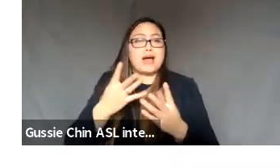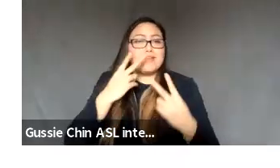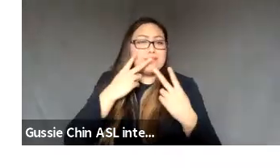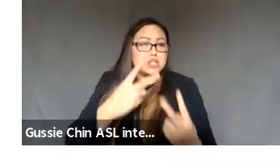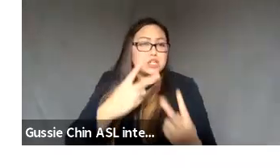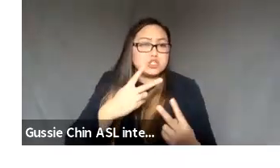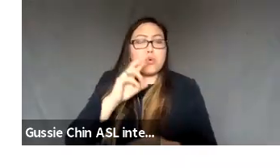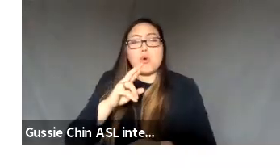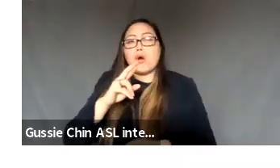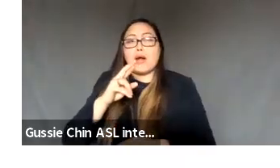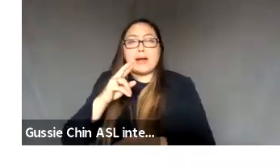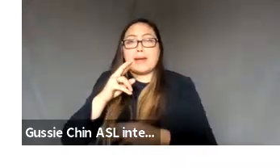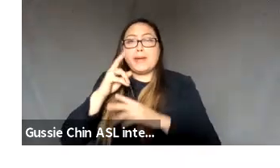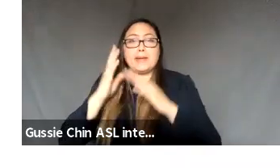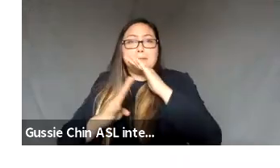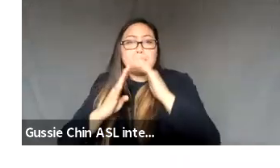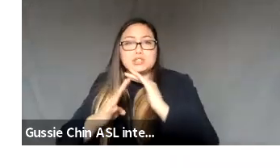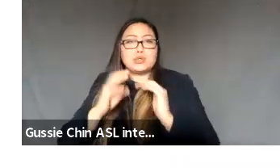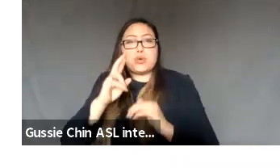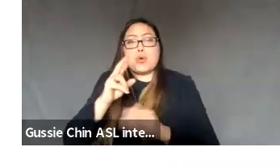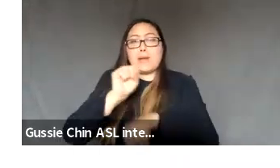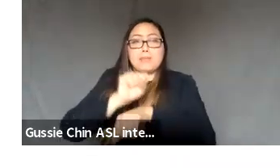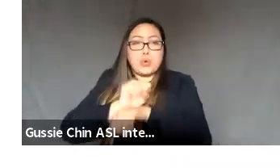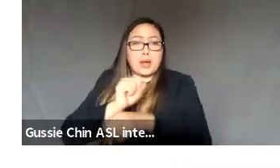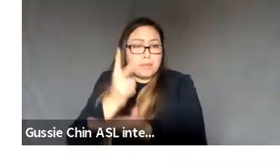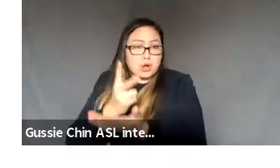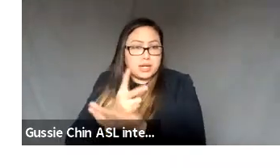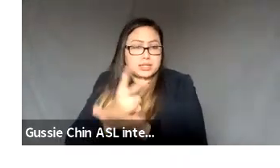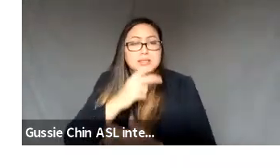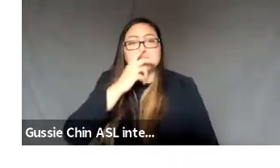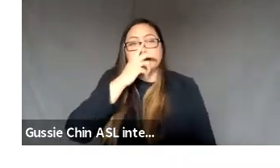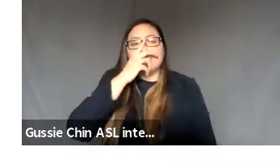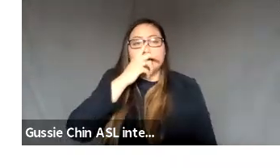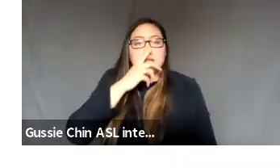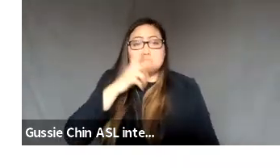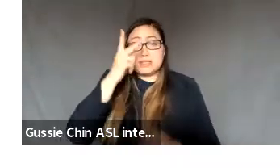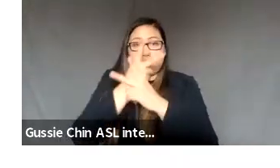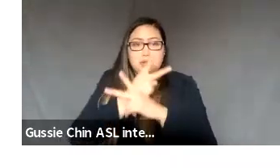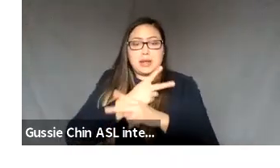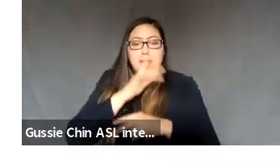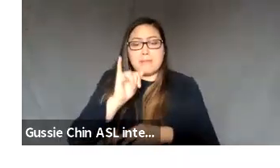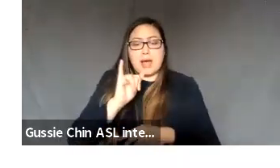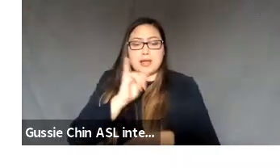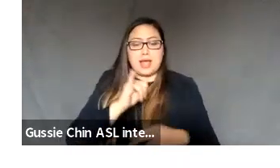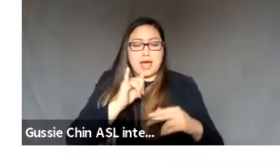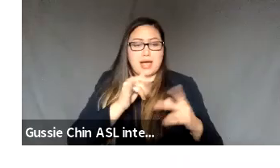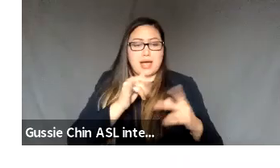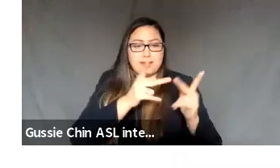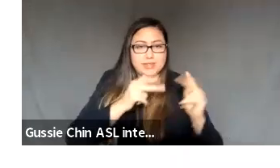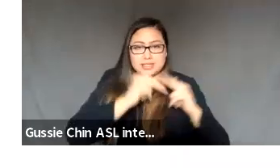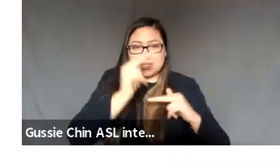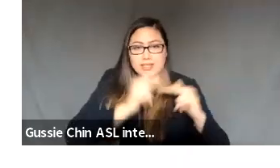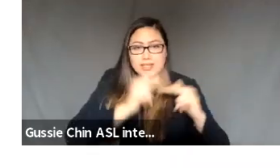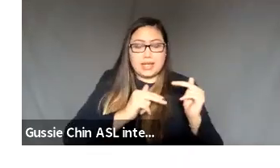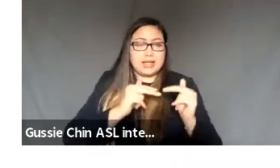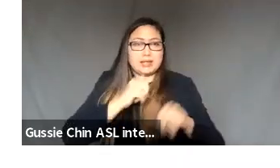employee parking. Okay, it's all the above. It's calculated on a facility by facility basis. And a facility could be